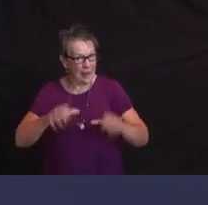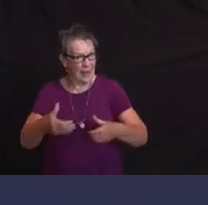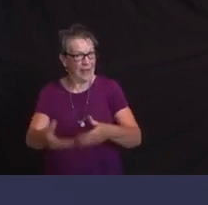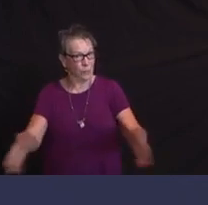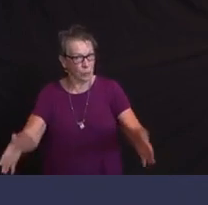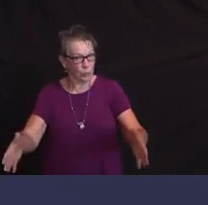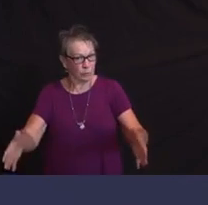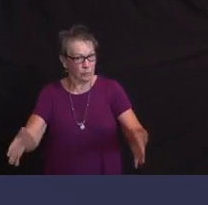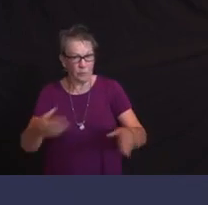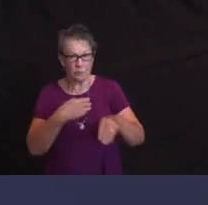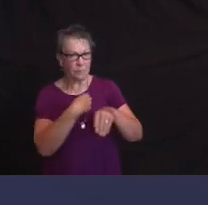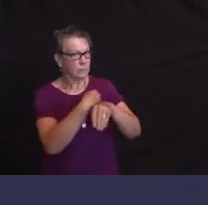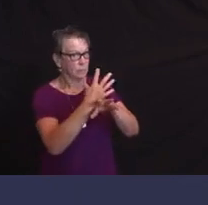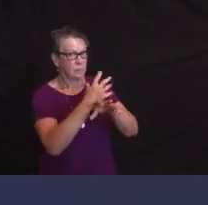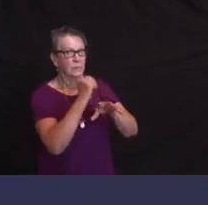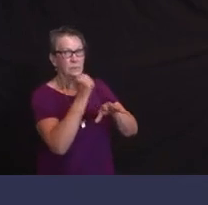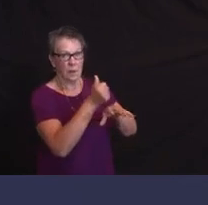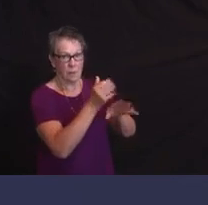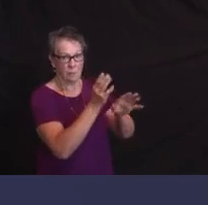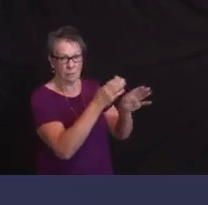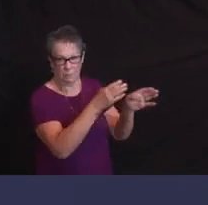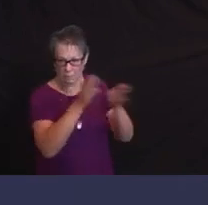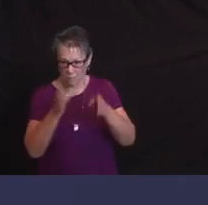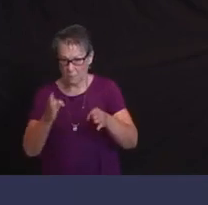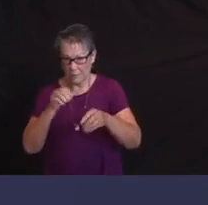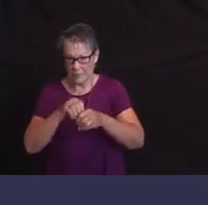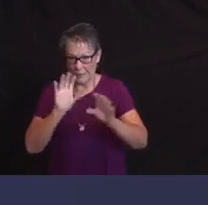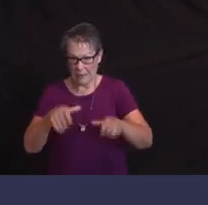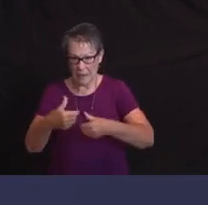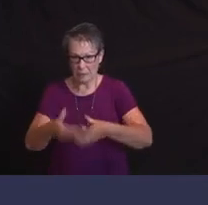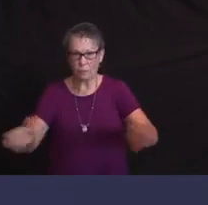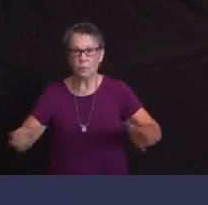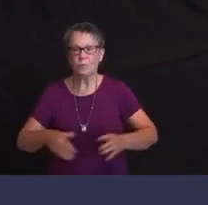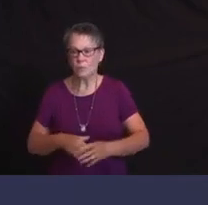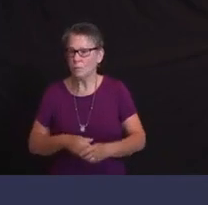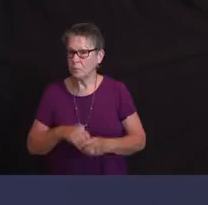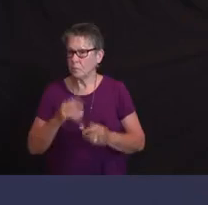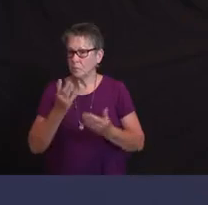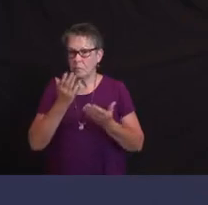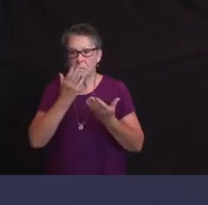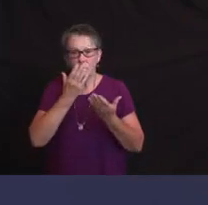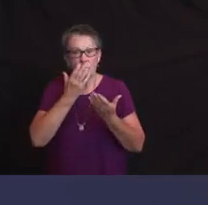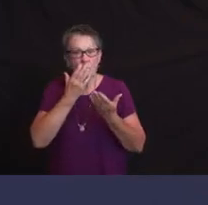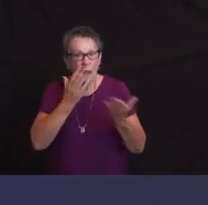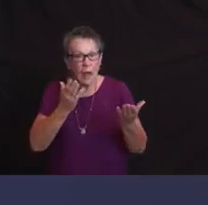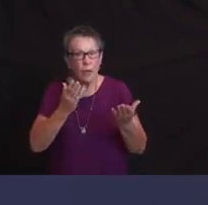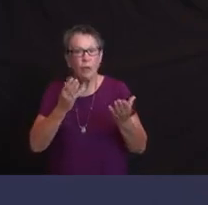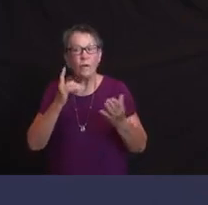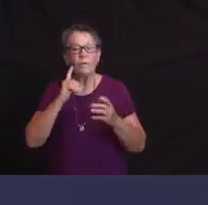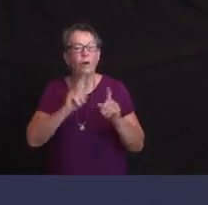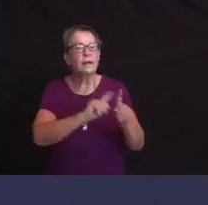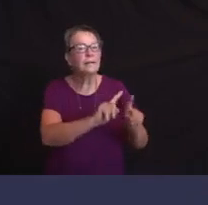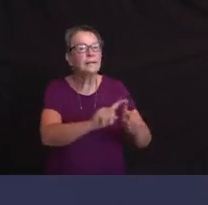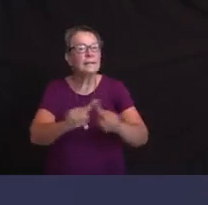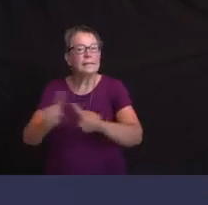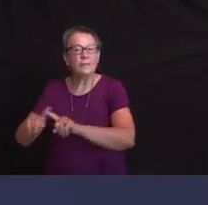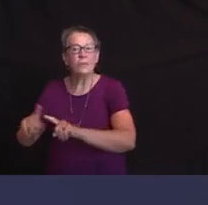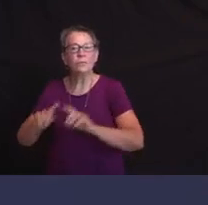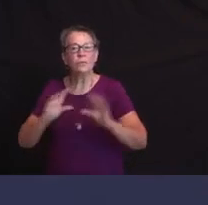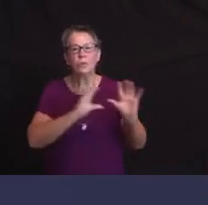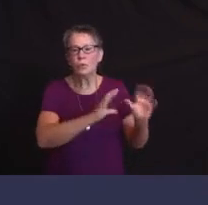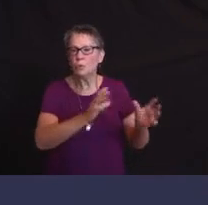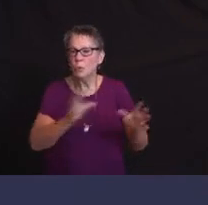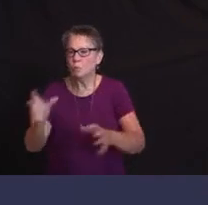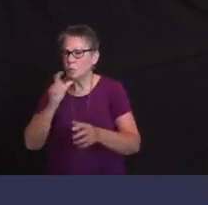American Academy of Pediatrics and the New Jersey School Nurses Association in particular, among many other key validators